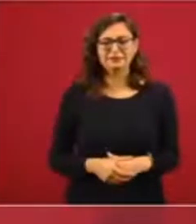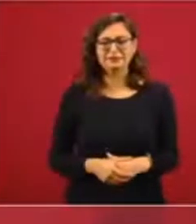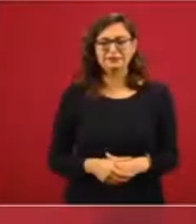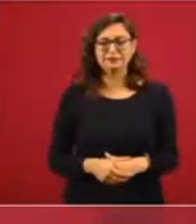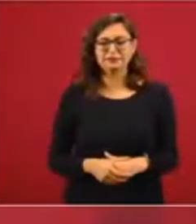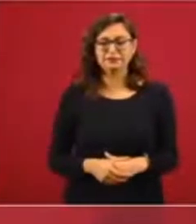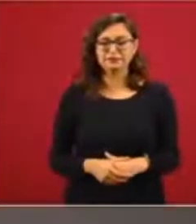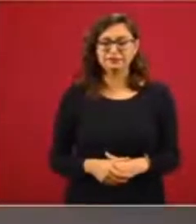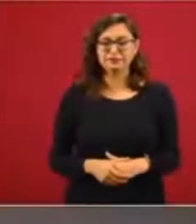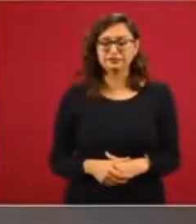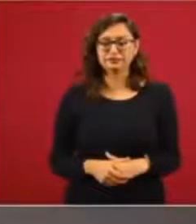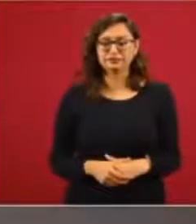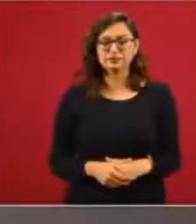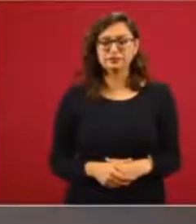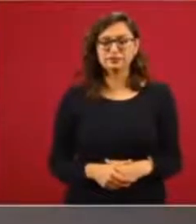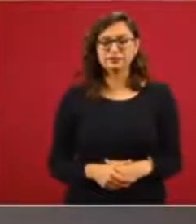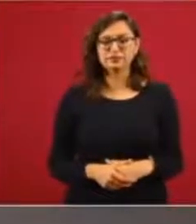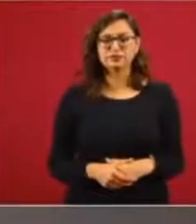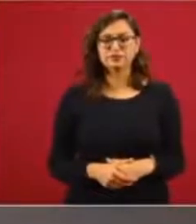Se tiene que respetar